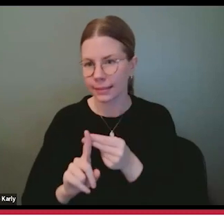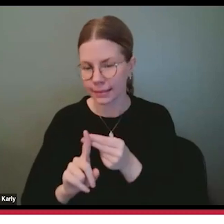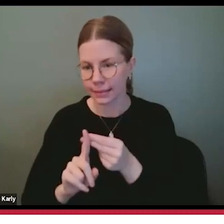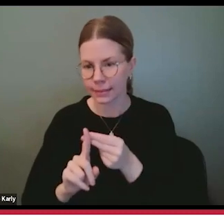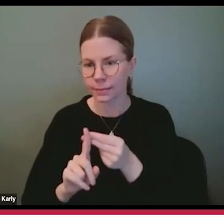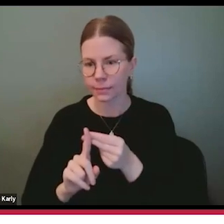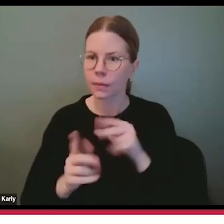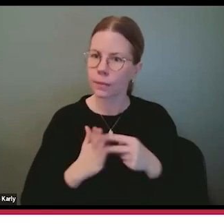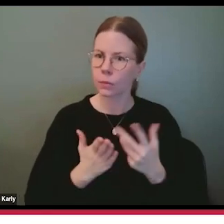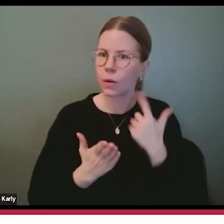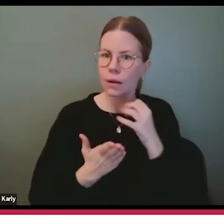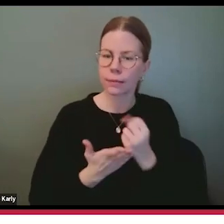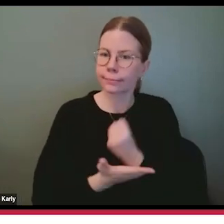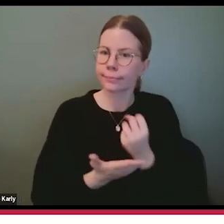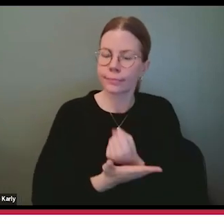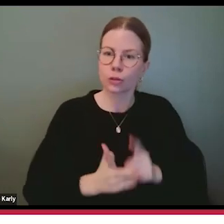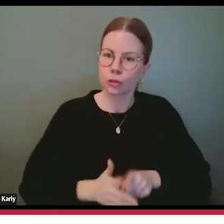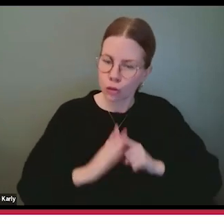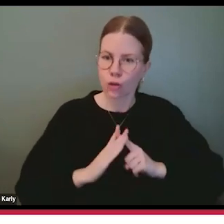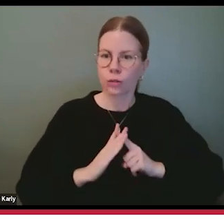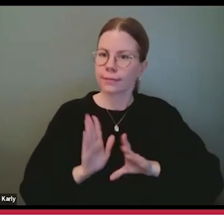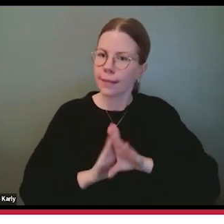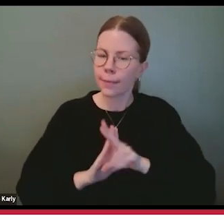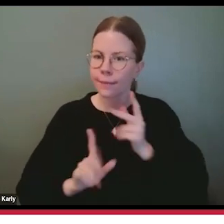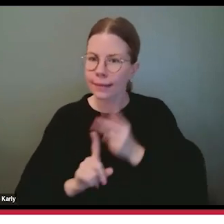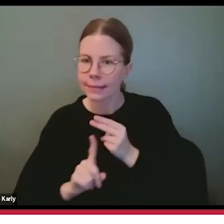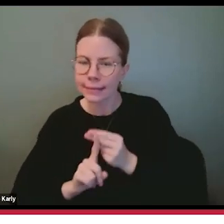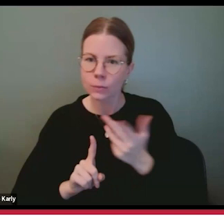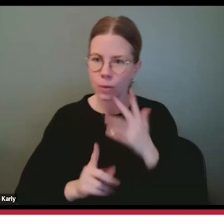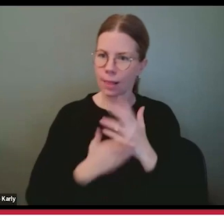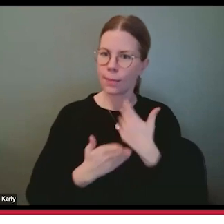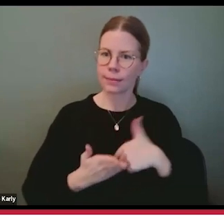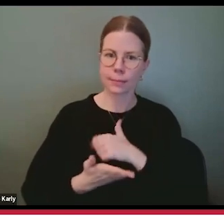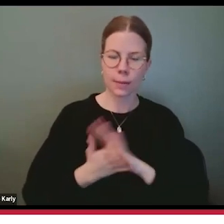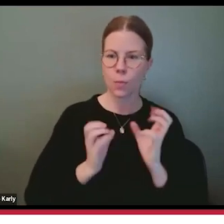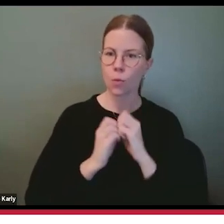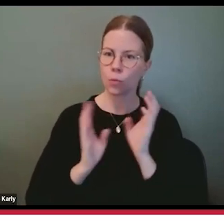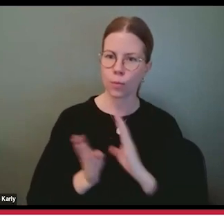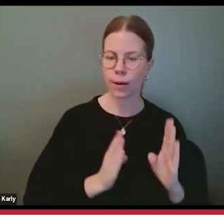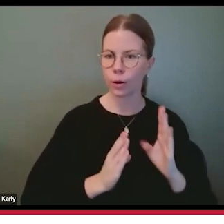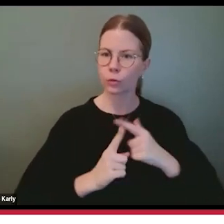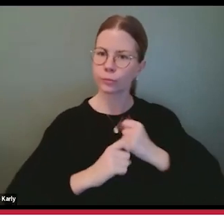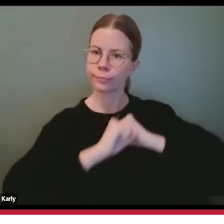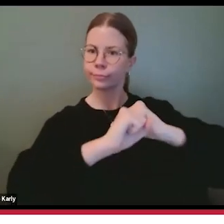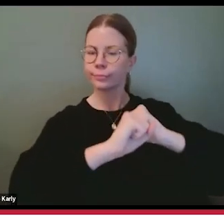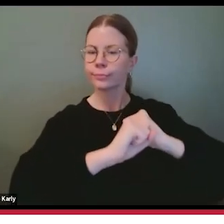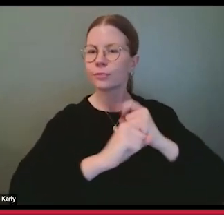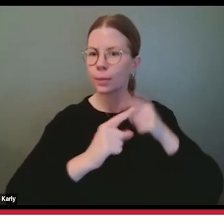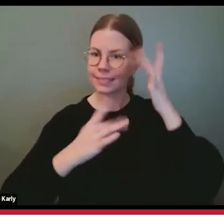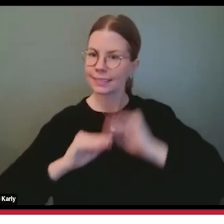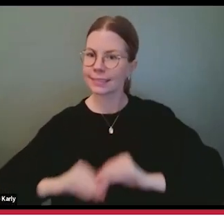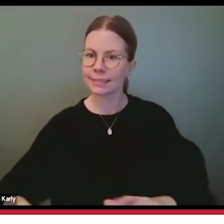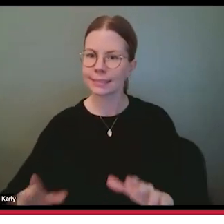activities that we could undertake if we are interested in improving our preparedness for human disease, starting with the other 10